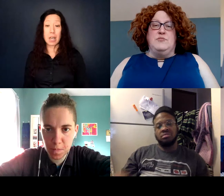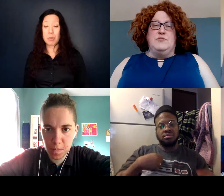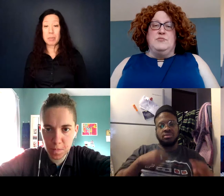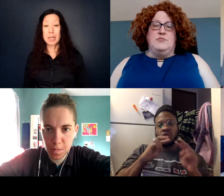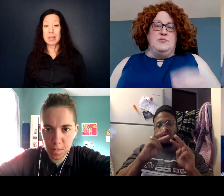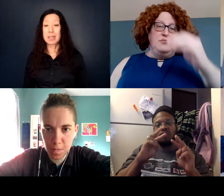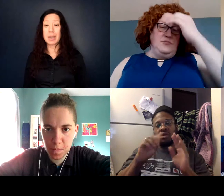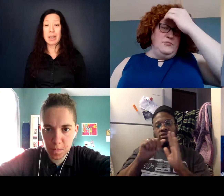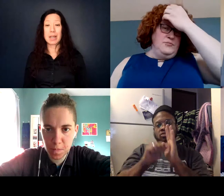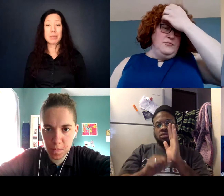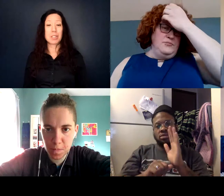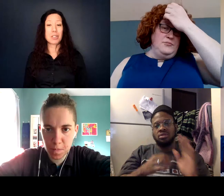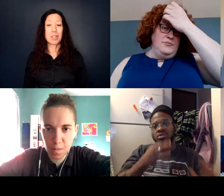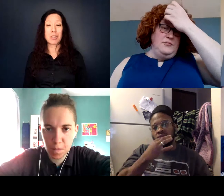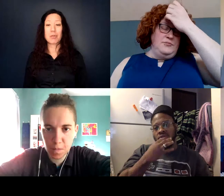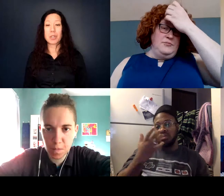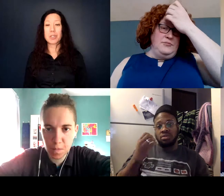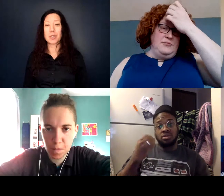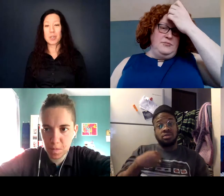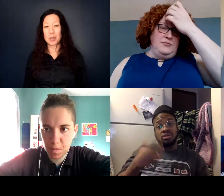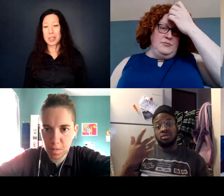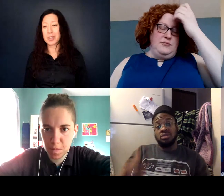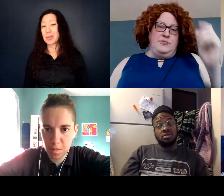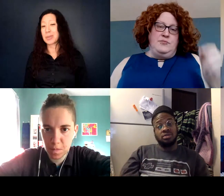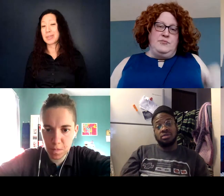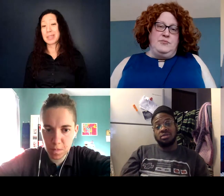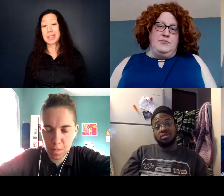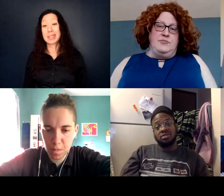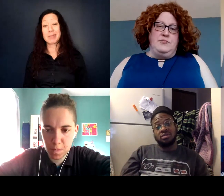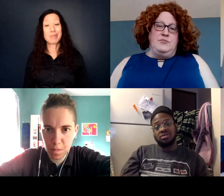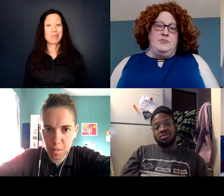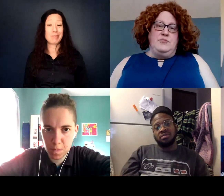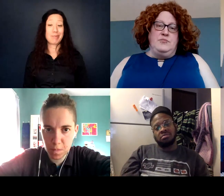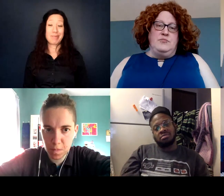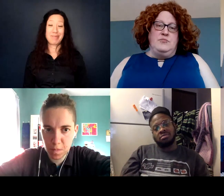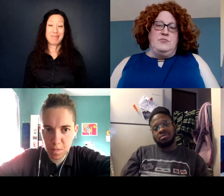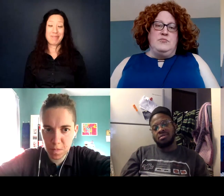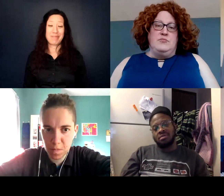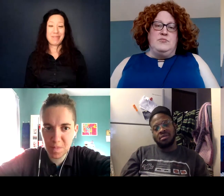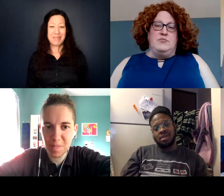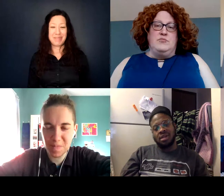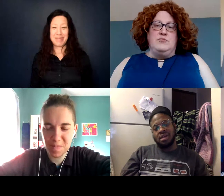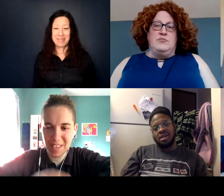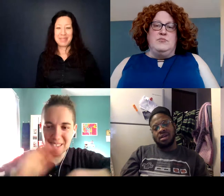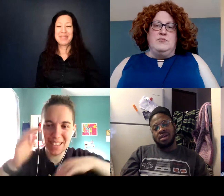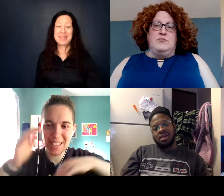This is Hunter, not from me. I'm just looking forward to surgery soon. That's it.